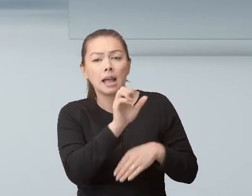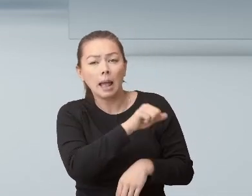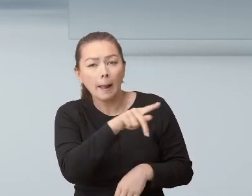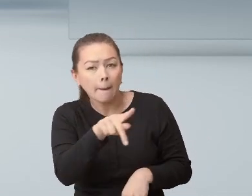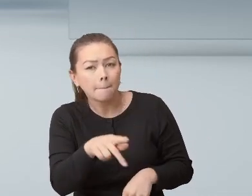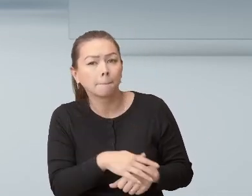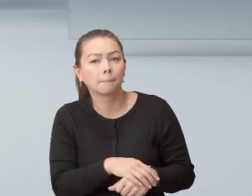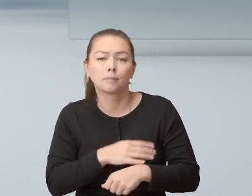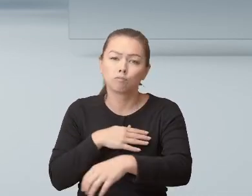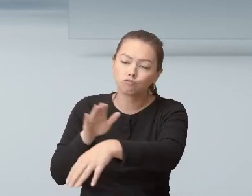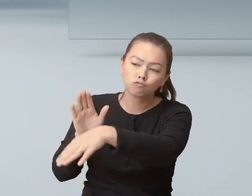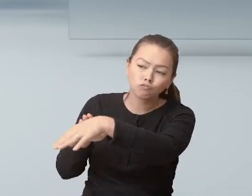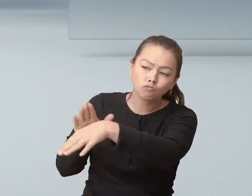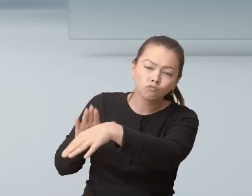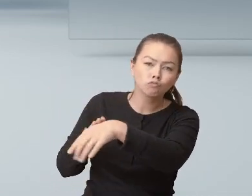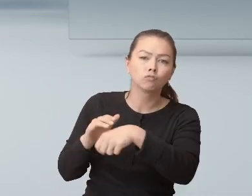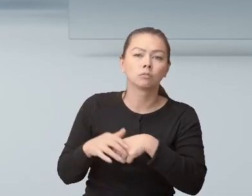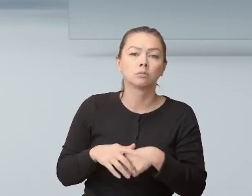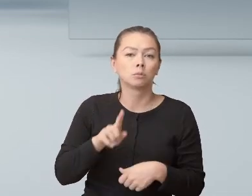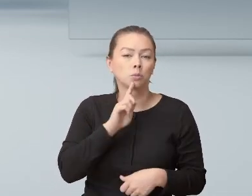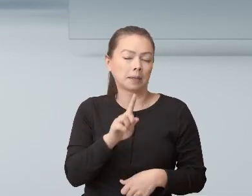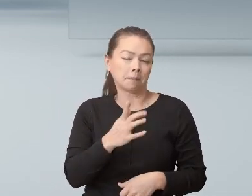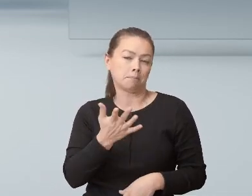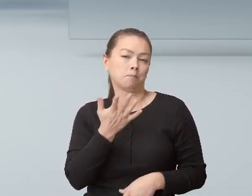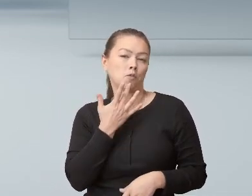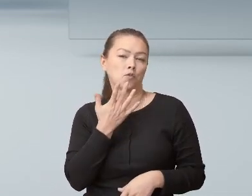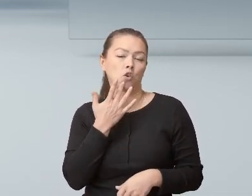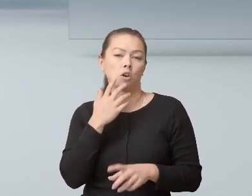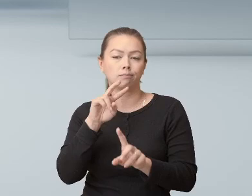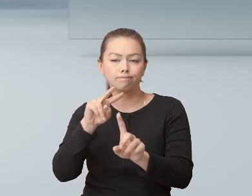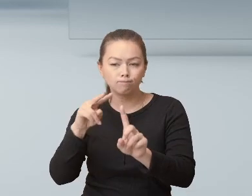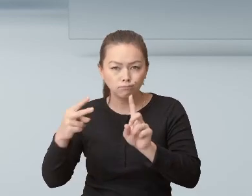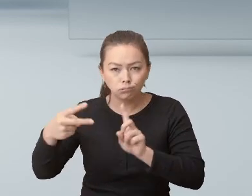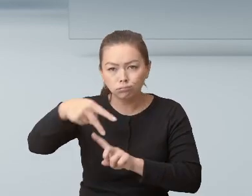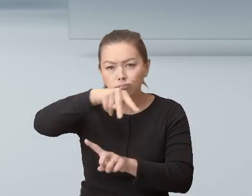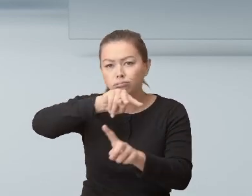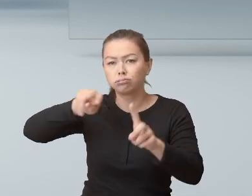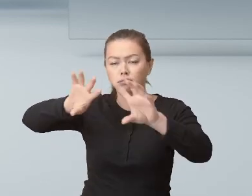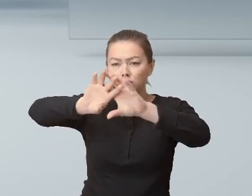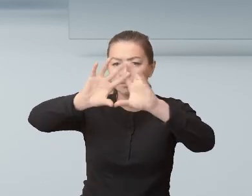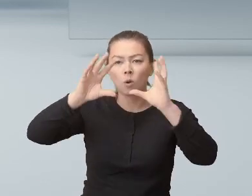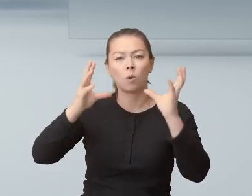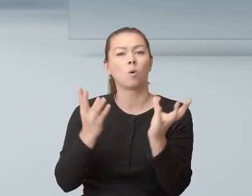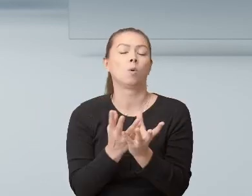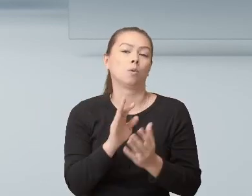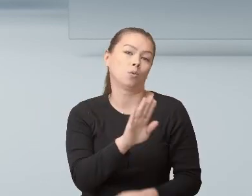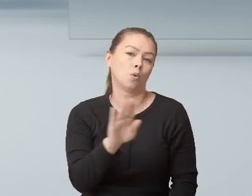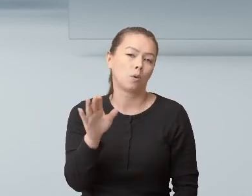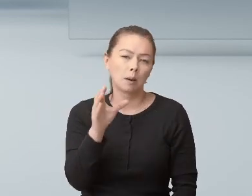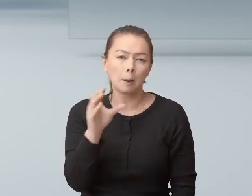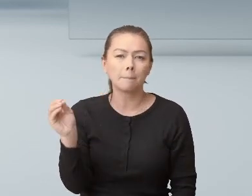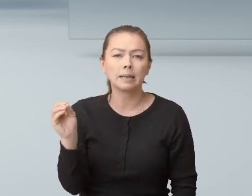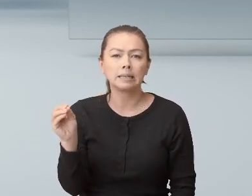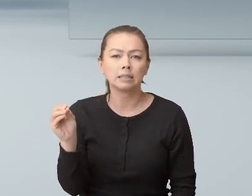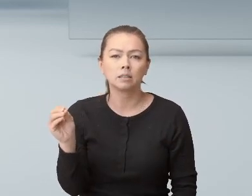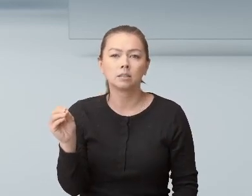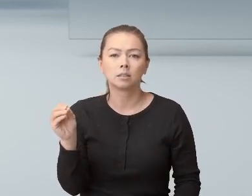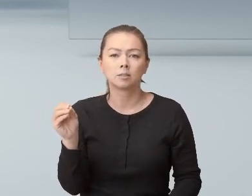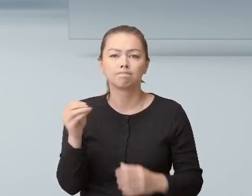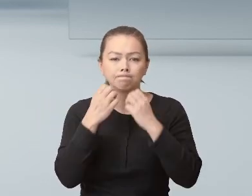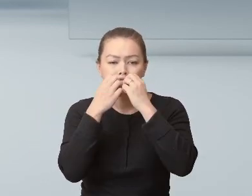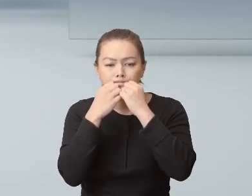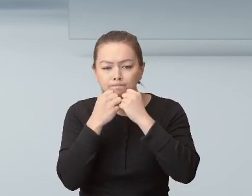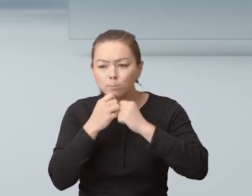application consulting. We prefer to take a holistic view on your company and look at where it's triage,